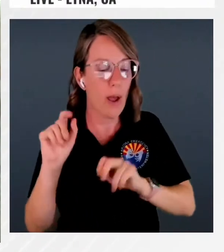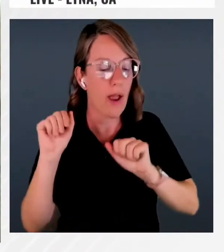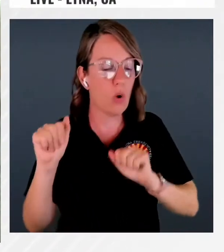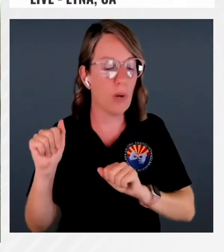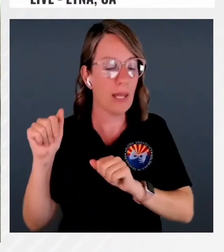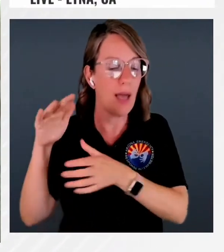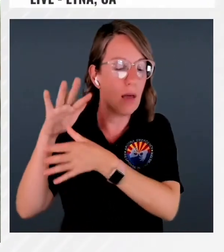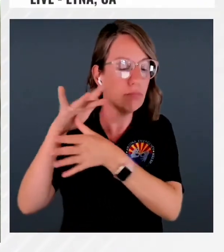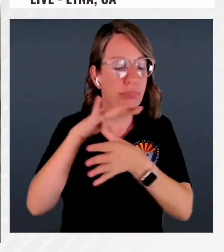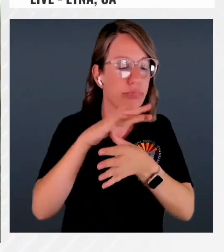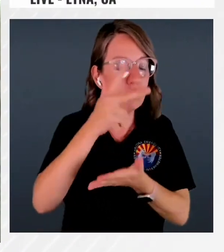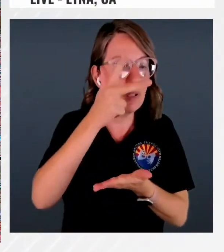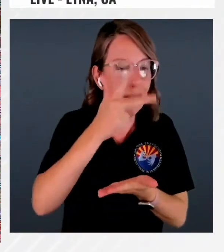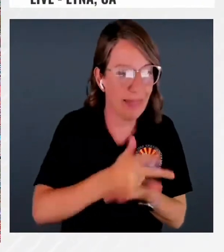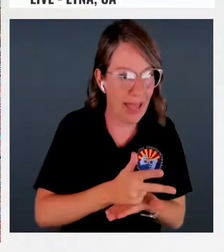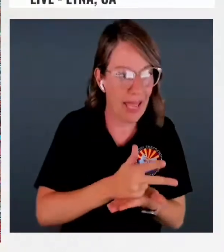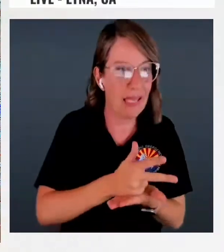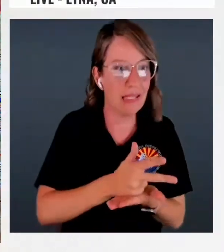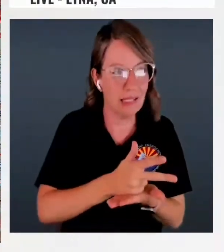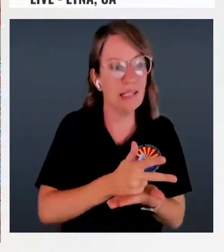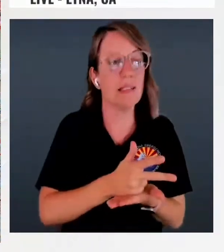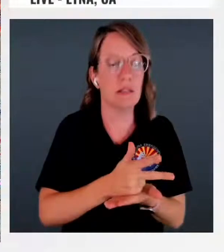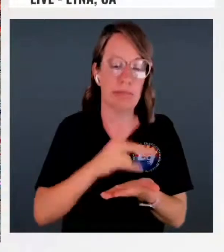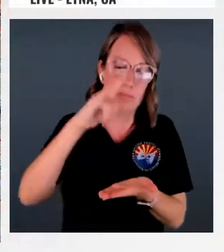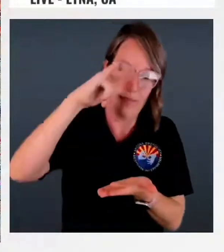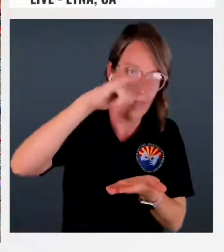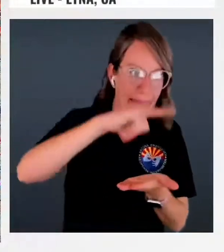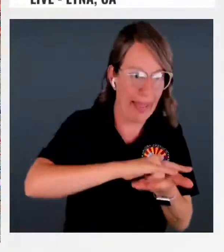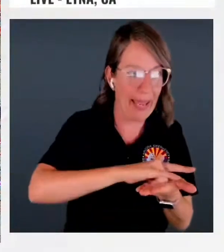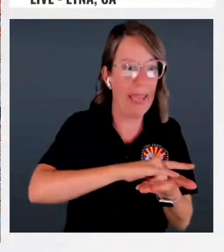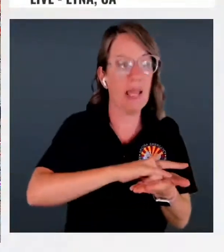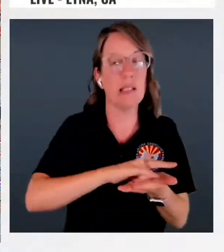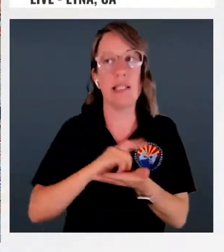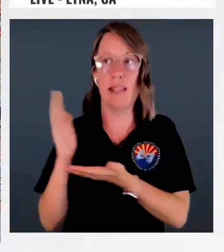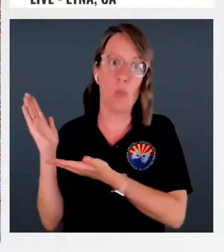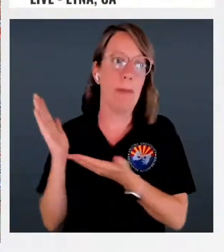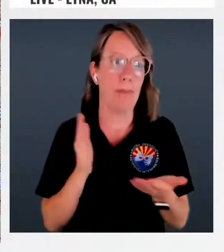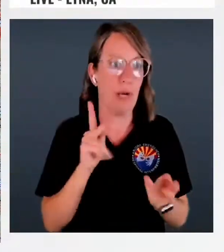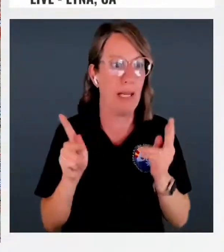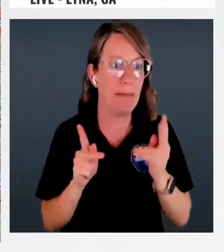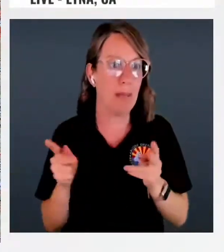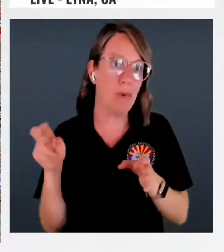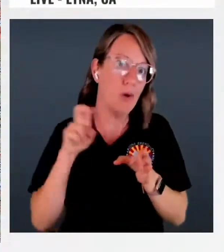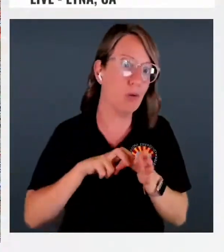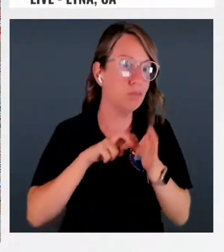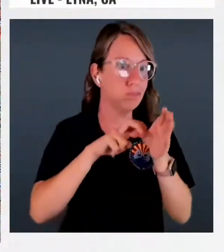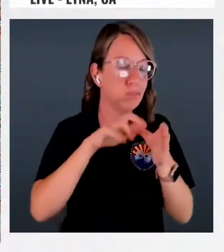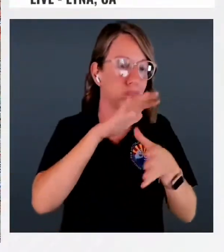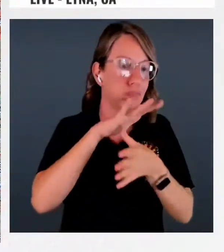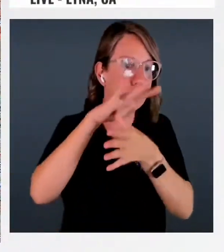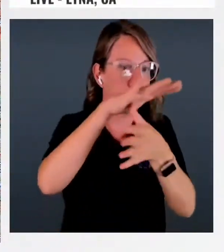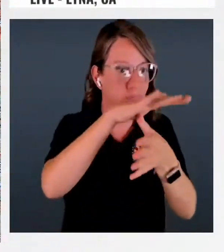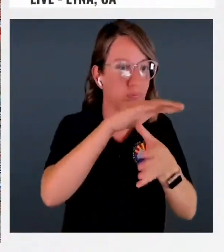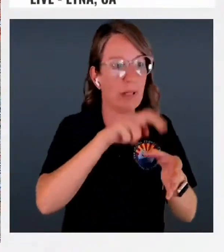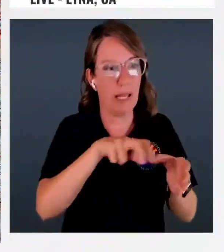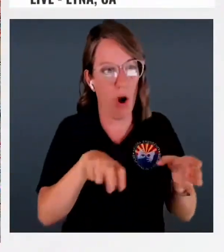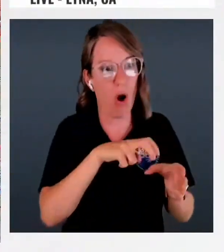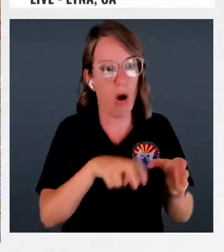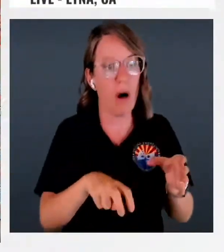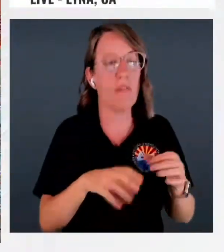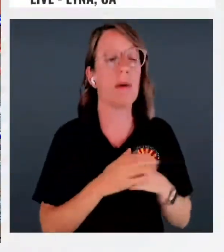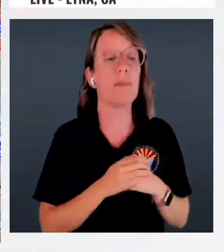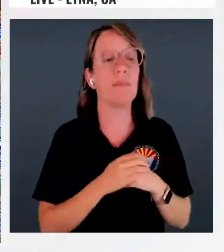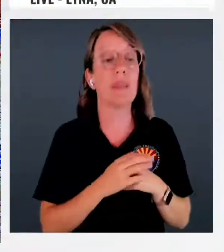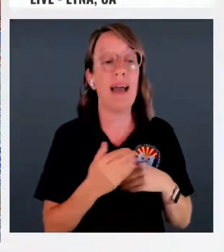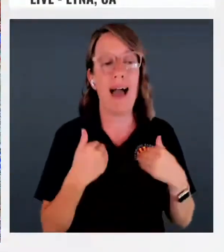the purple circles, and we have some other circles with water. These are water sources. Our black X's are